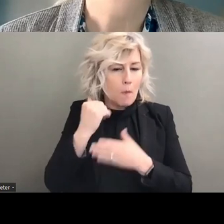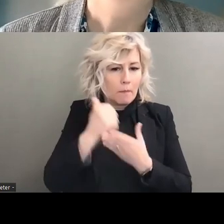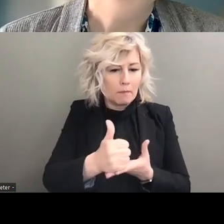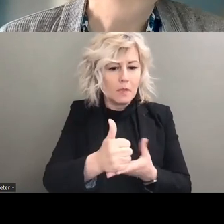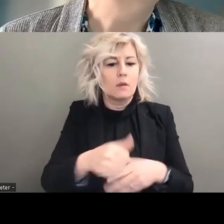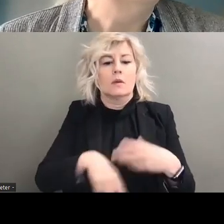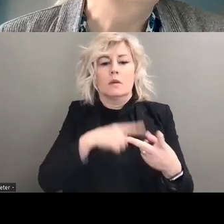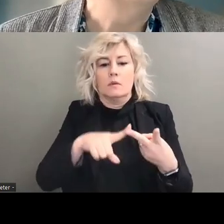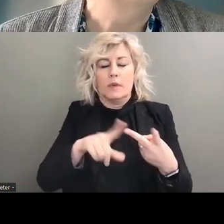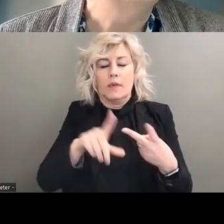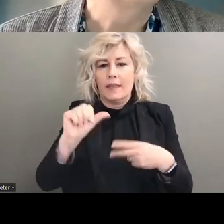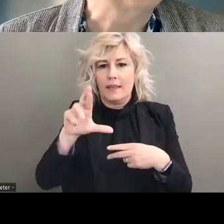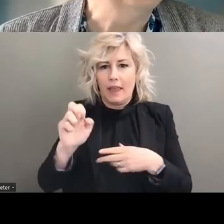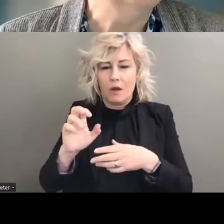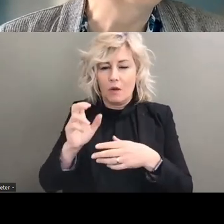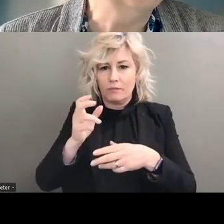coordination.